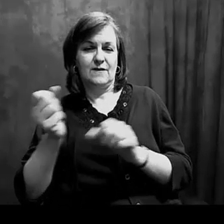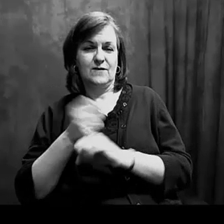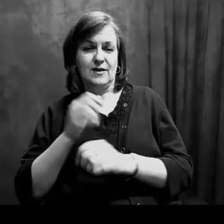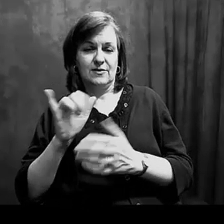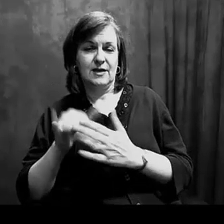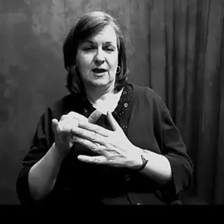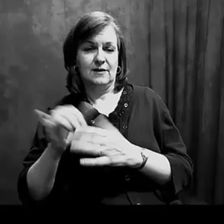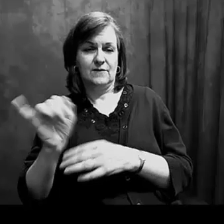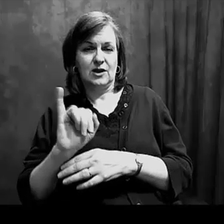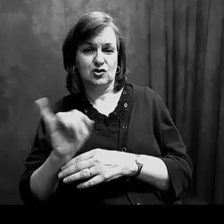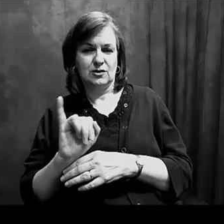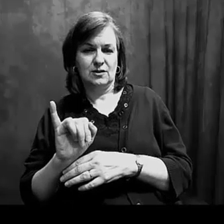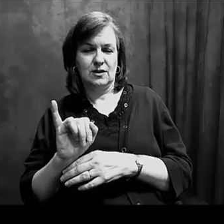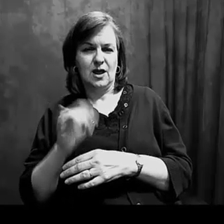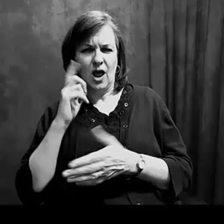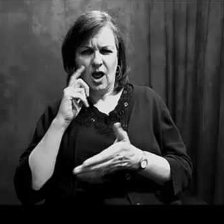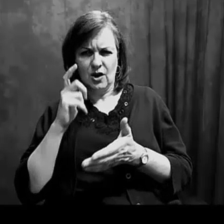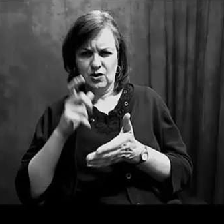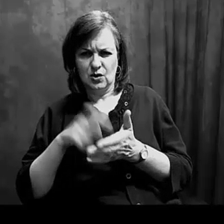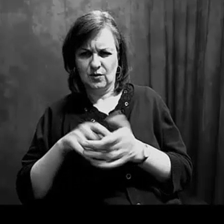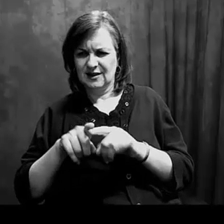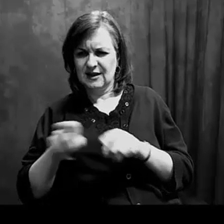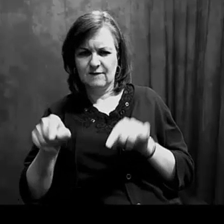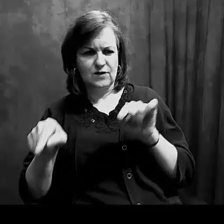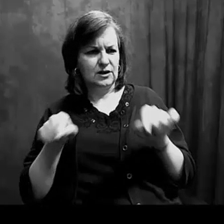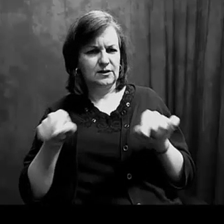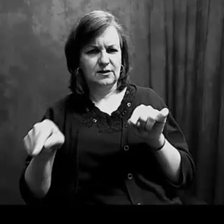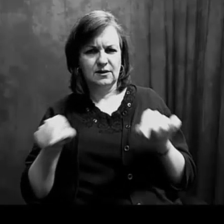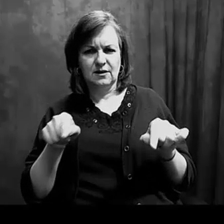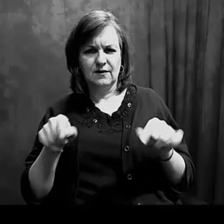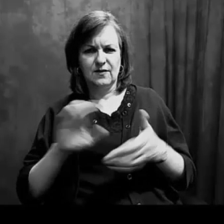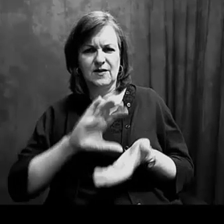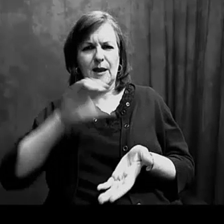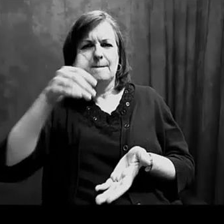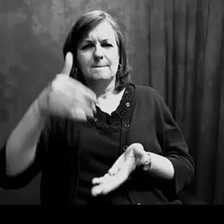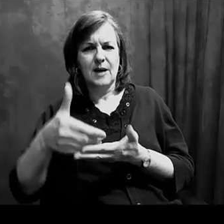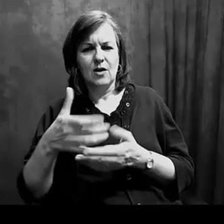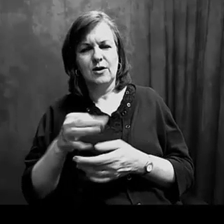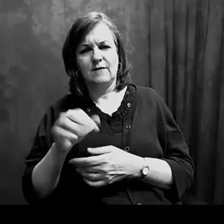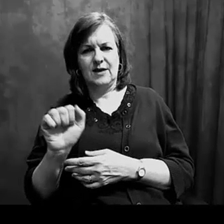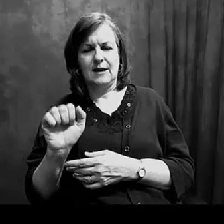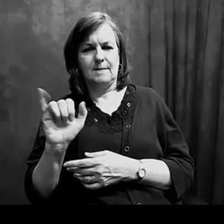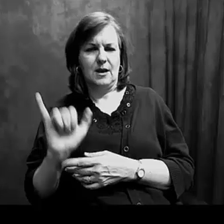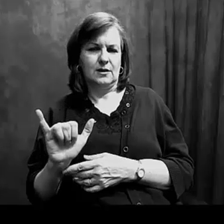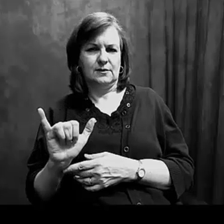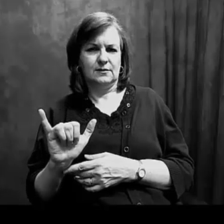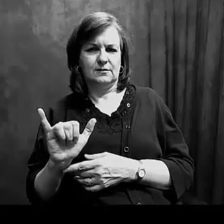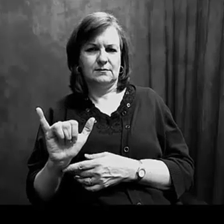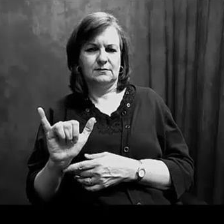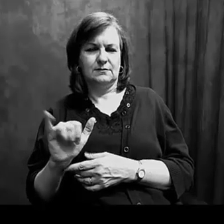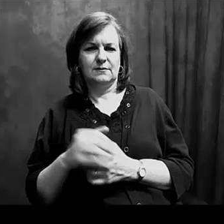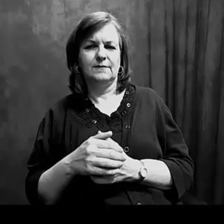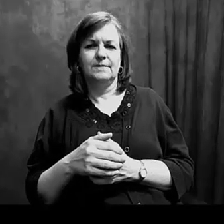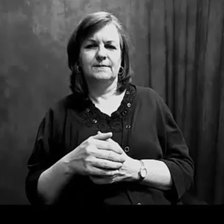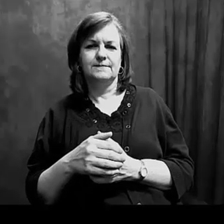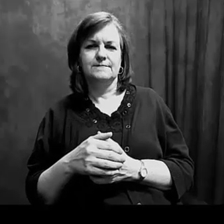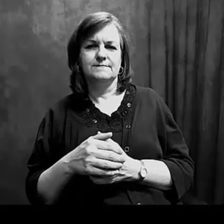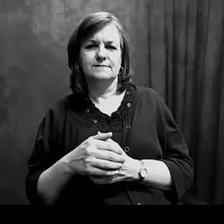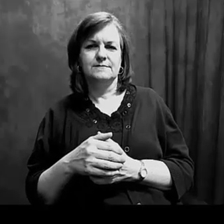to start to fight this infection. And look at the difference in the amount of antibodies produced. Huge